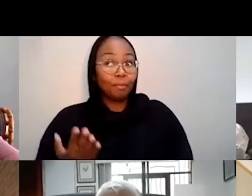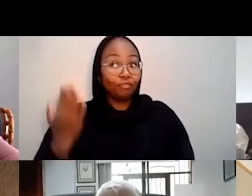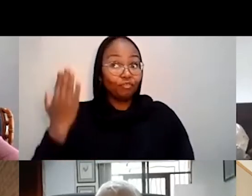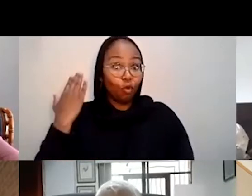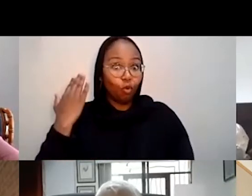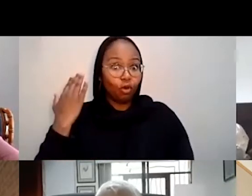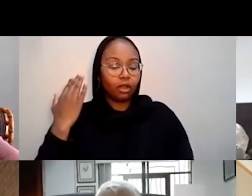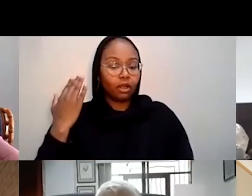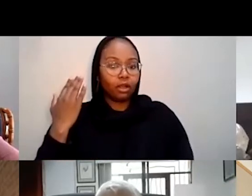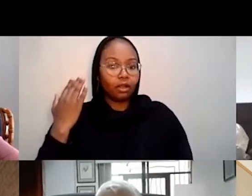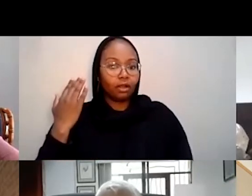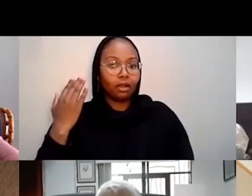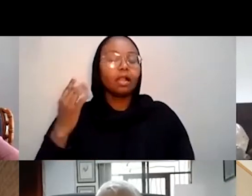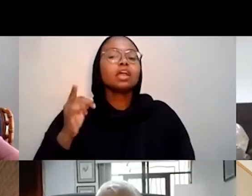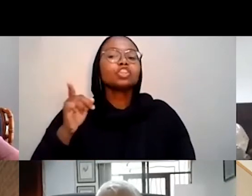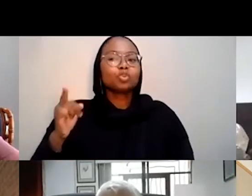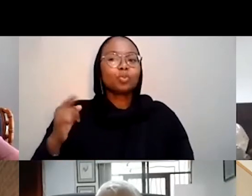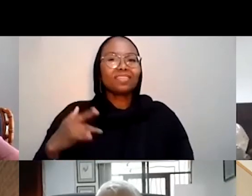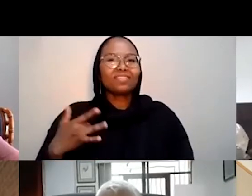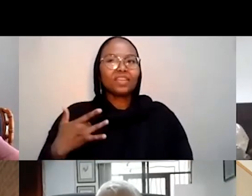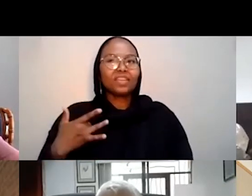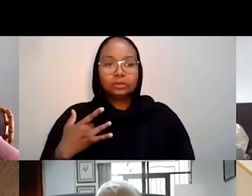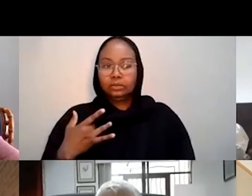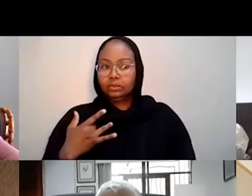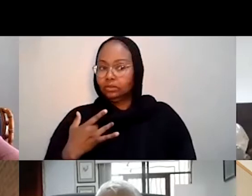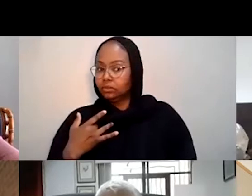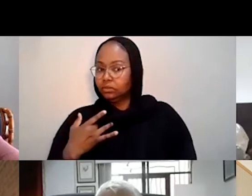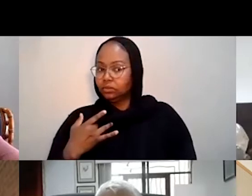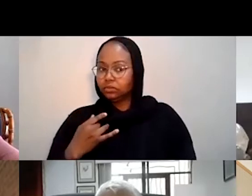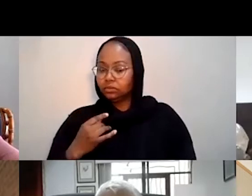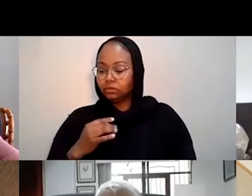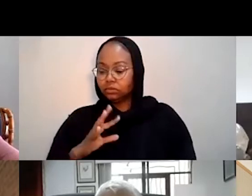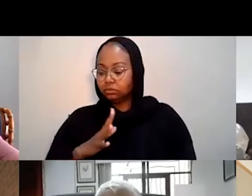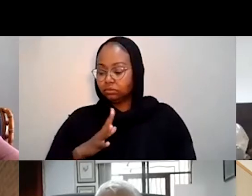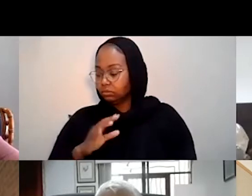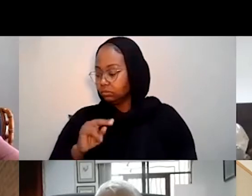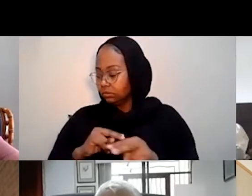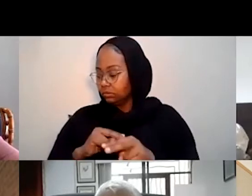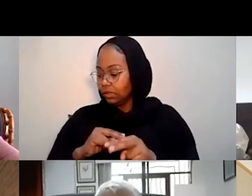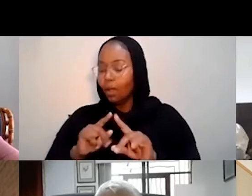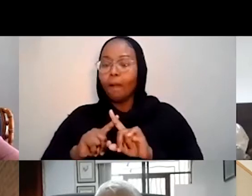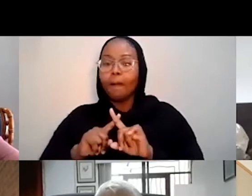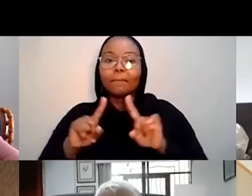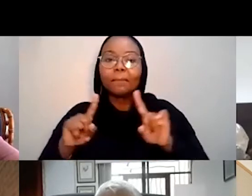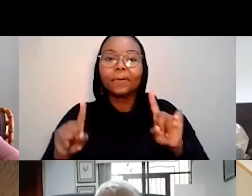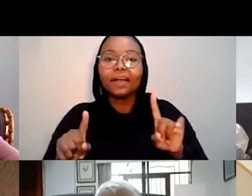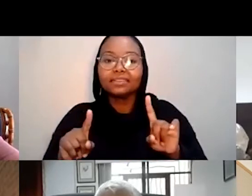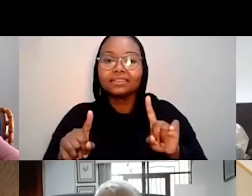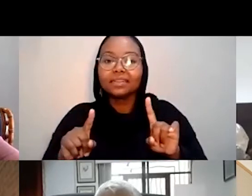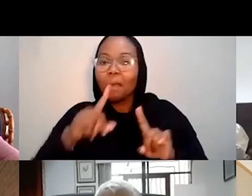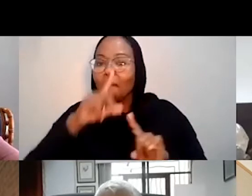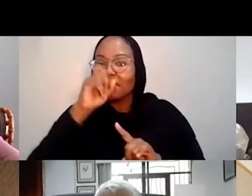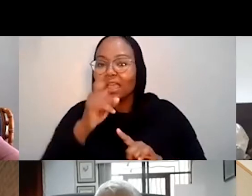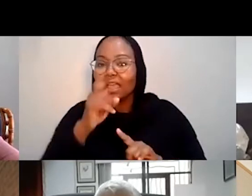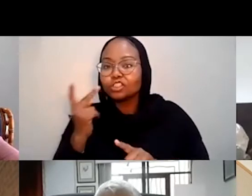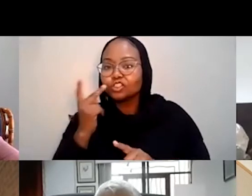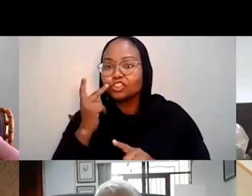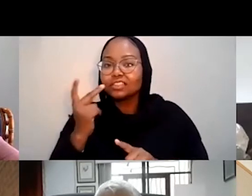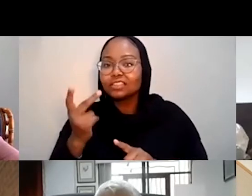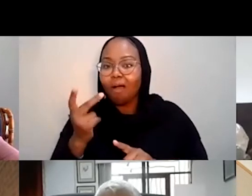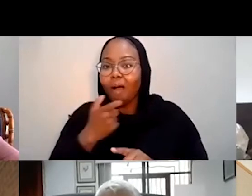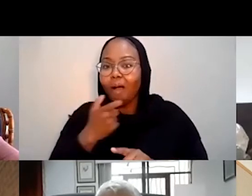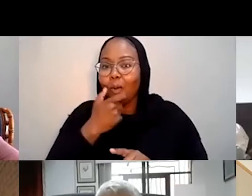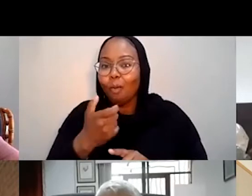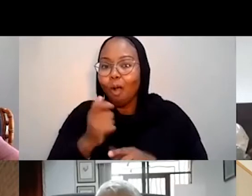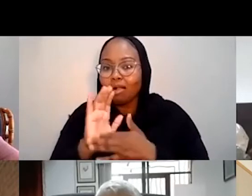rigid, or she just would have looked down or just passed on by. But because of the film and because of the work of the Sisterhood, she